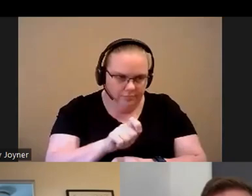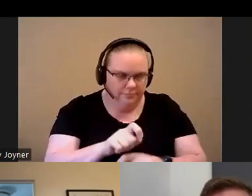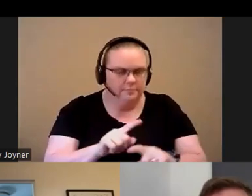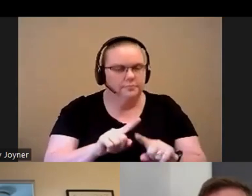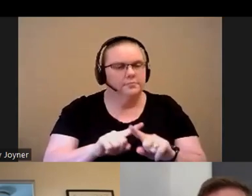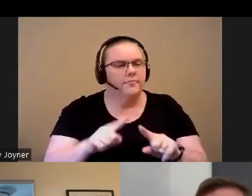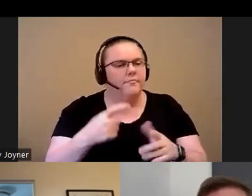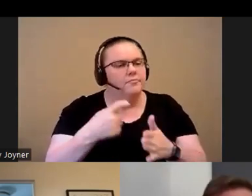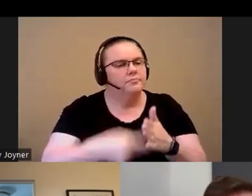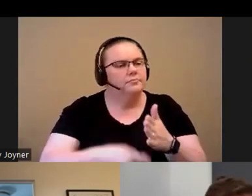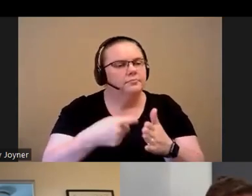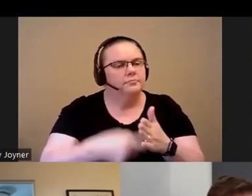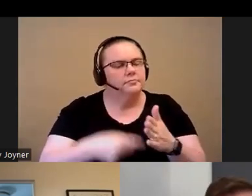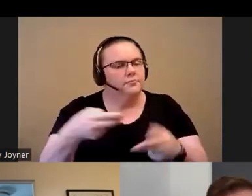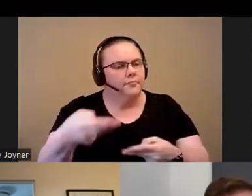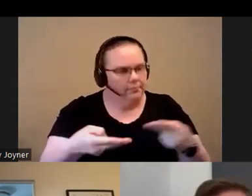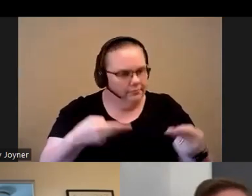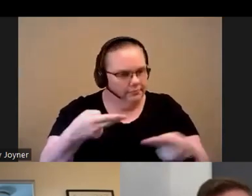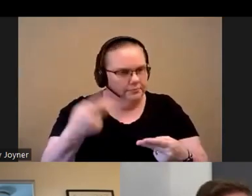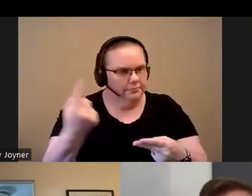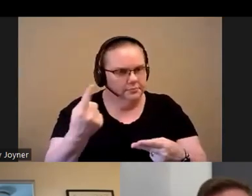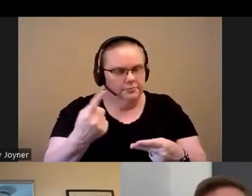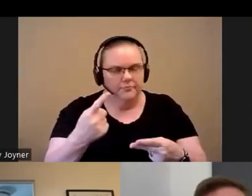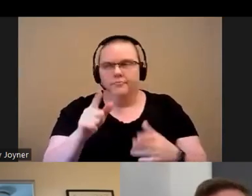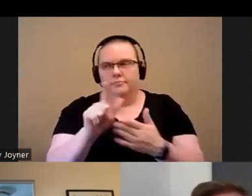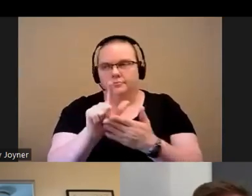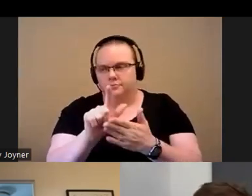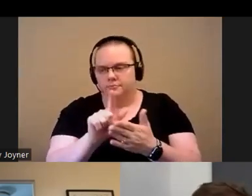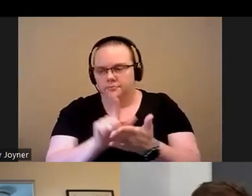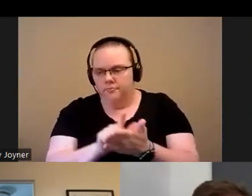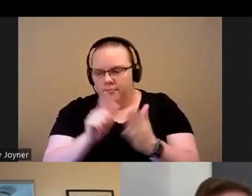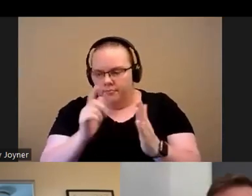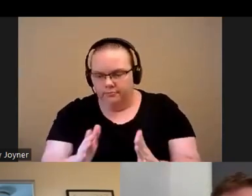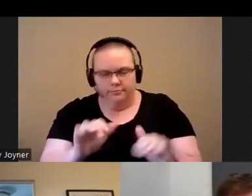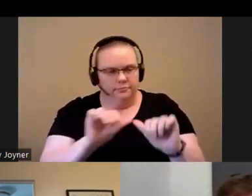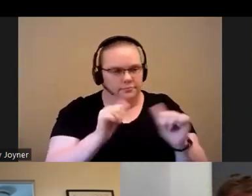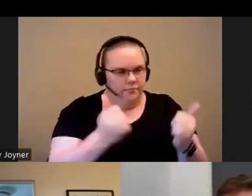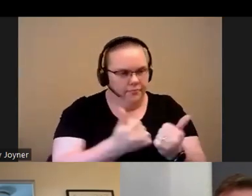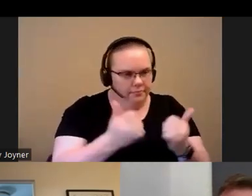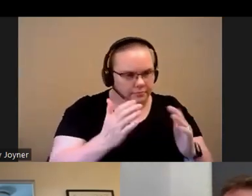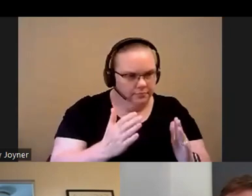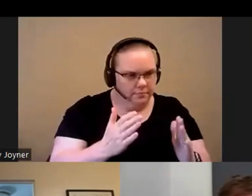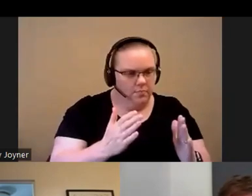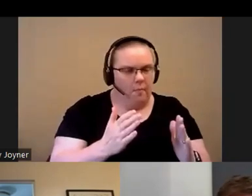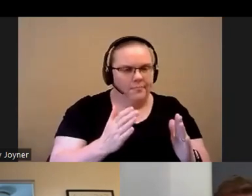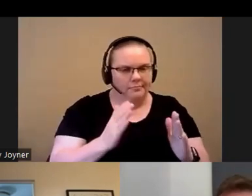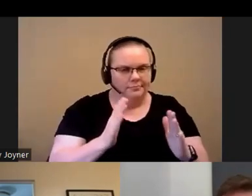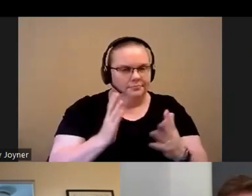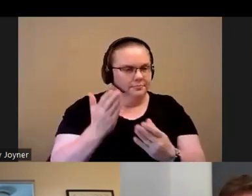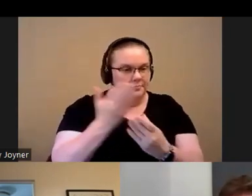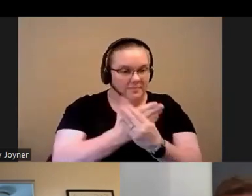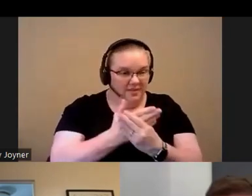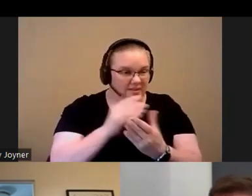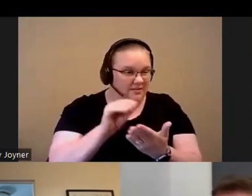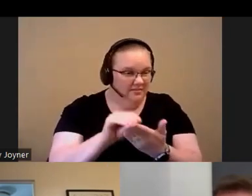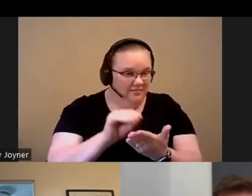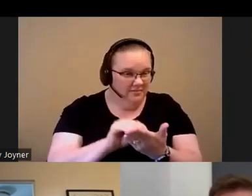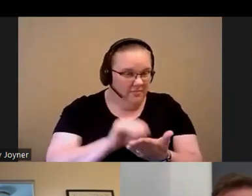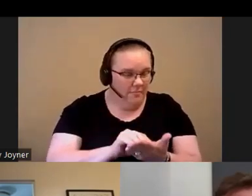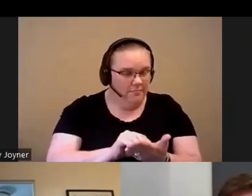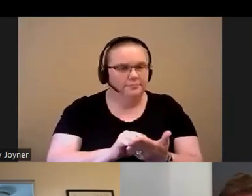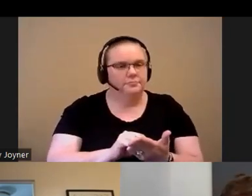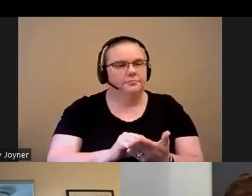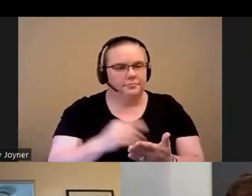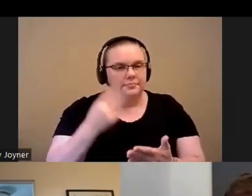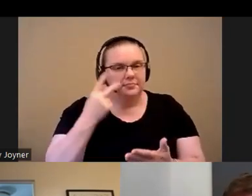cost of hiring somebody, a lawyer, an agency to prepare and file these, that's another thing. And that's depends on who you're, I've seen law firms